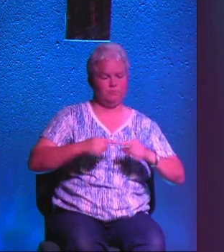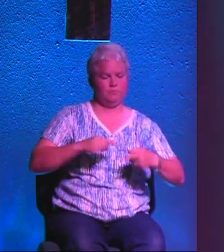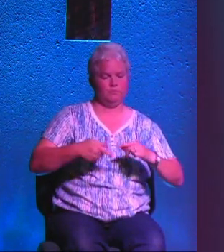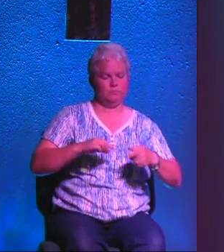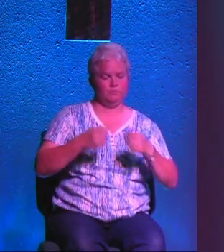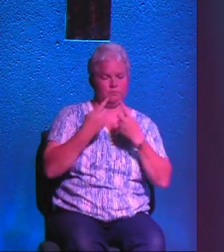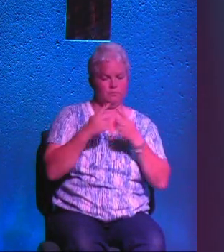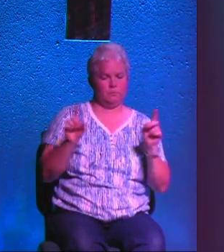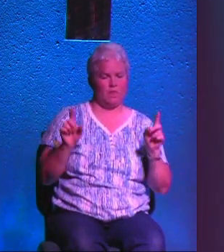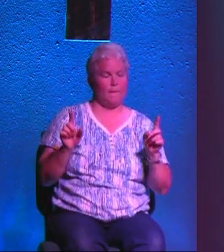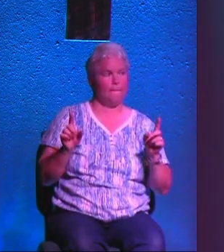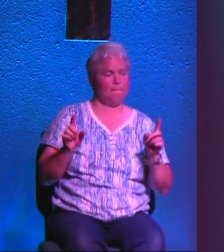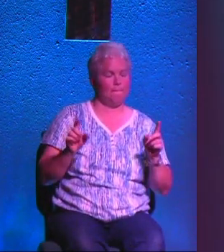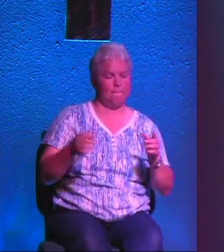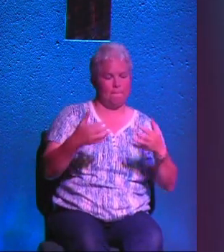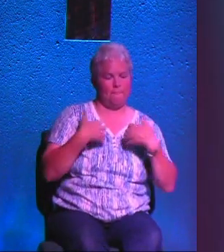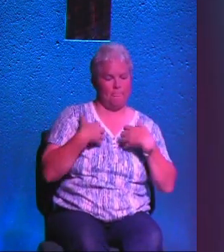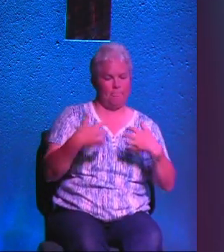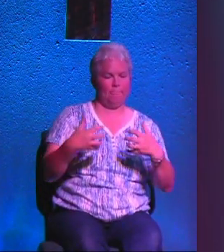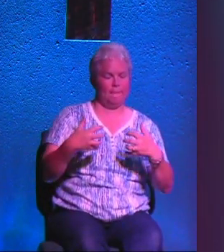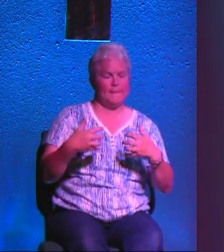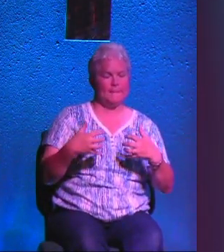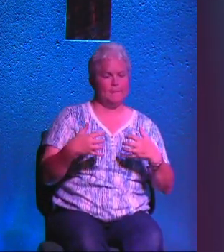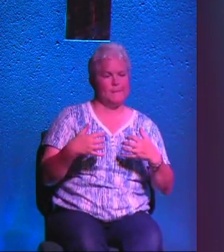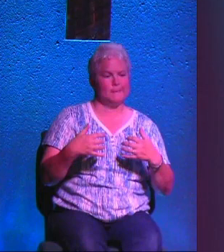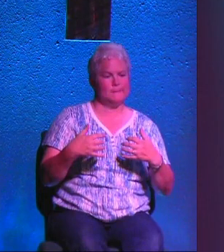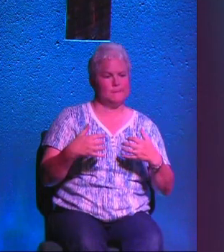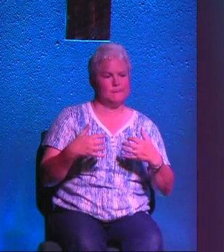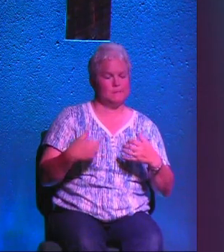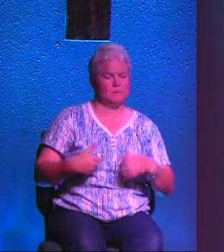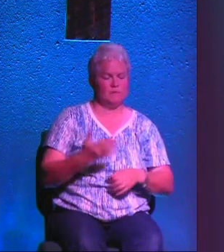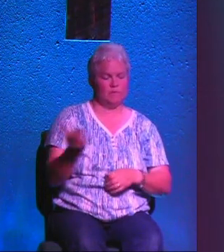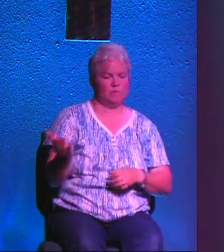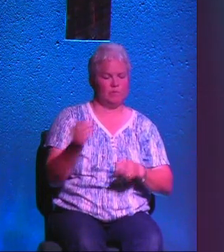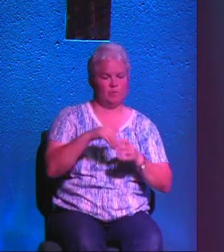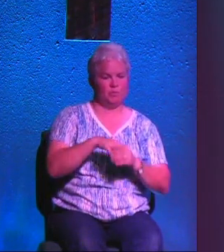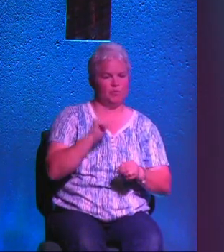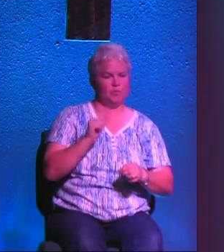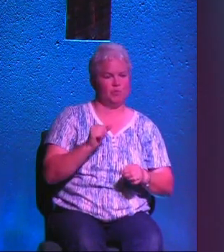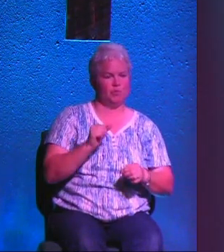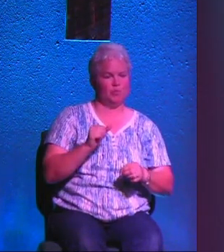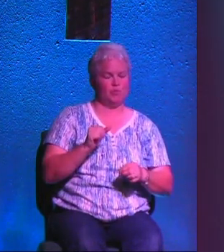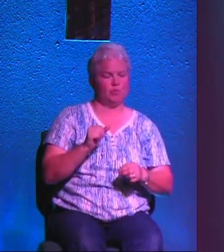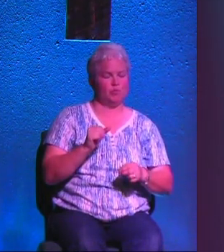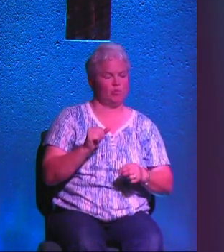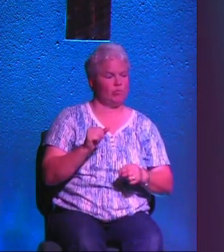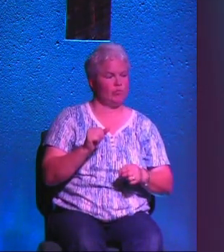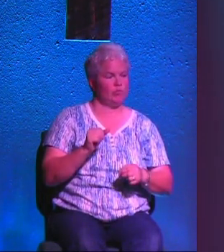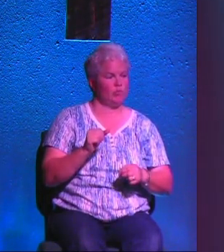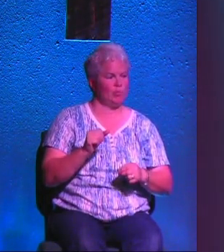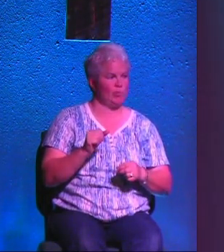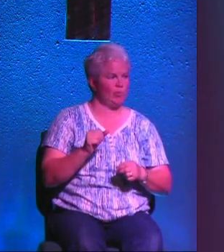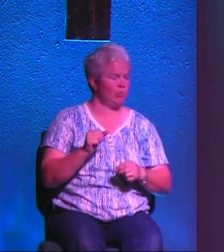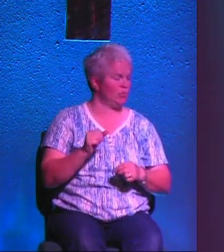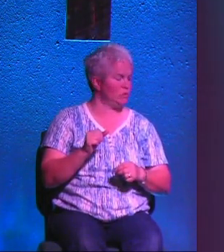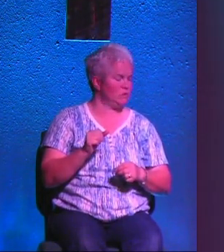this different stuff. And we want to be angry about the things that are outside of our own head,